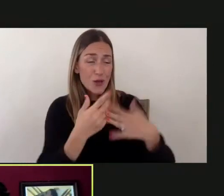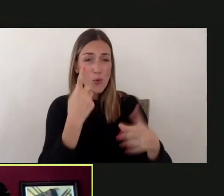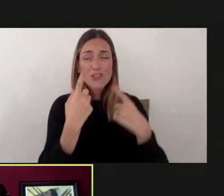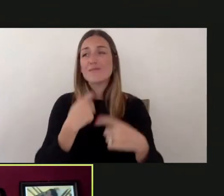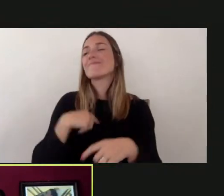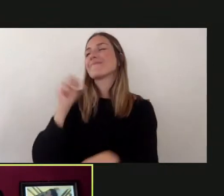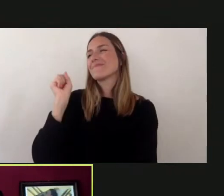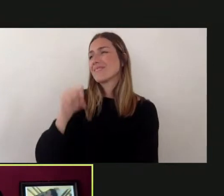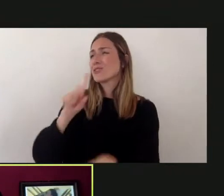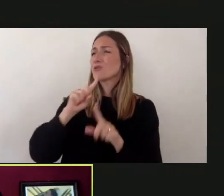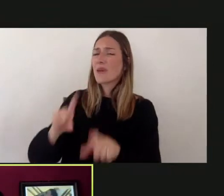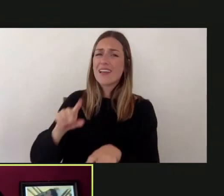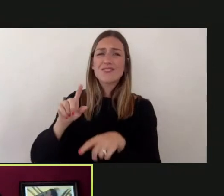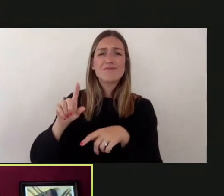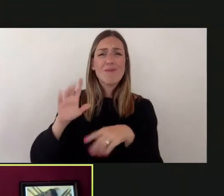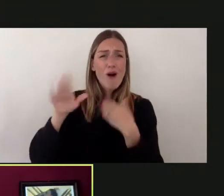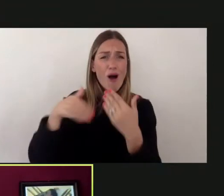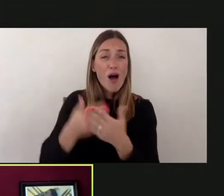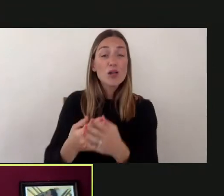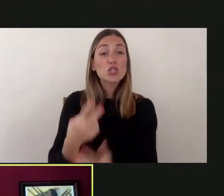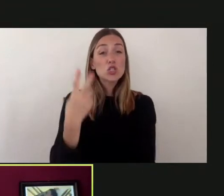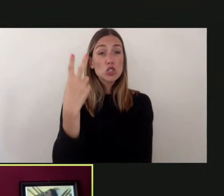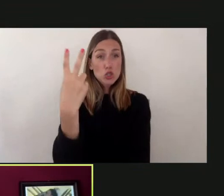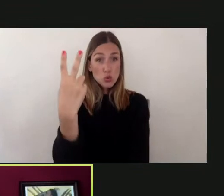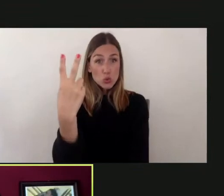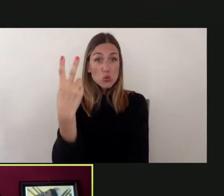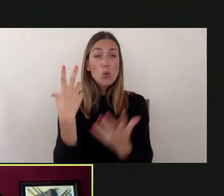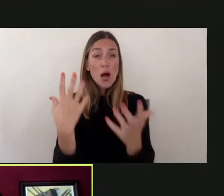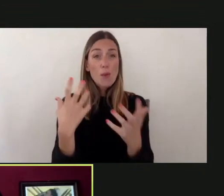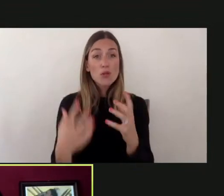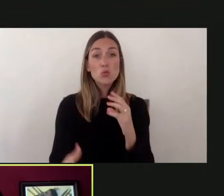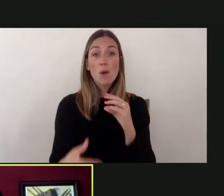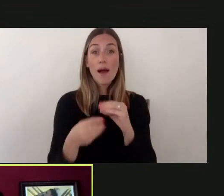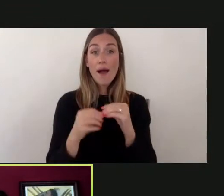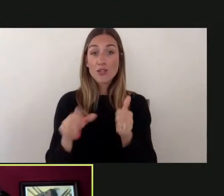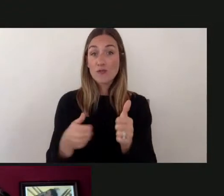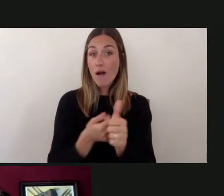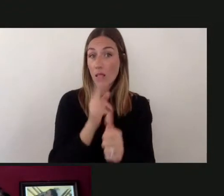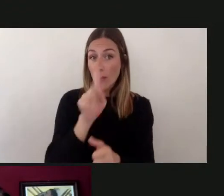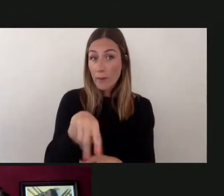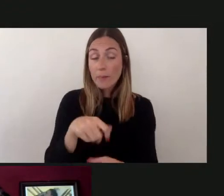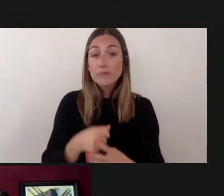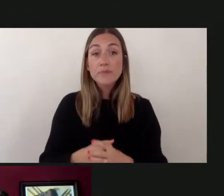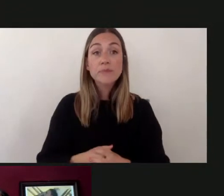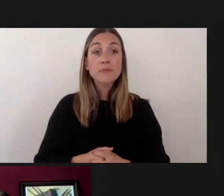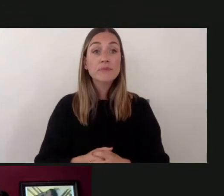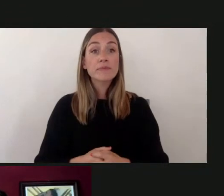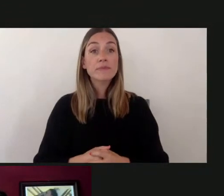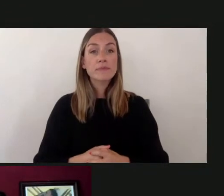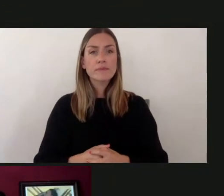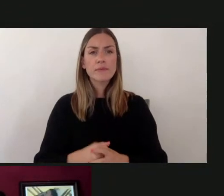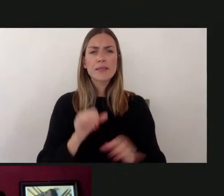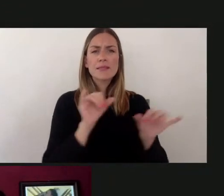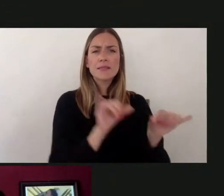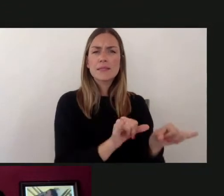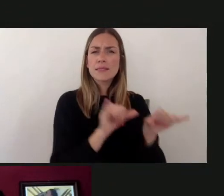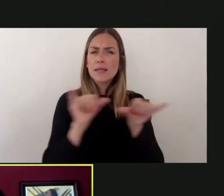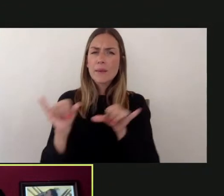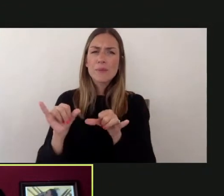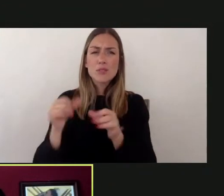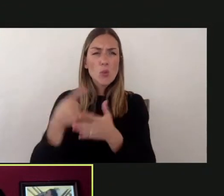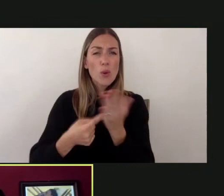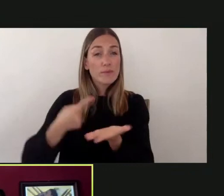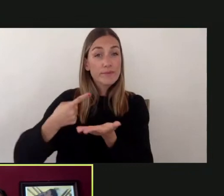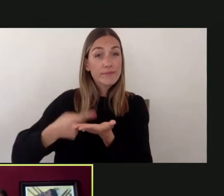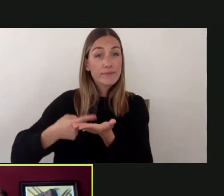had for you. There are 2 that I'd like to just kind of follow up on, and it's consistent with the discussion that we had with